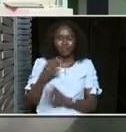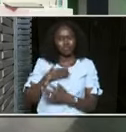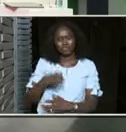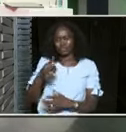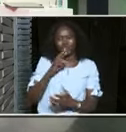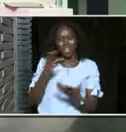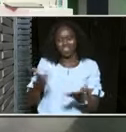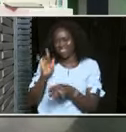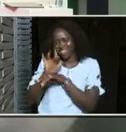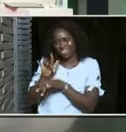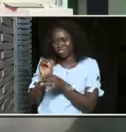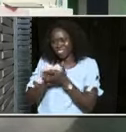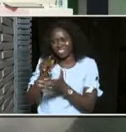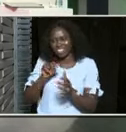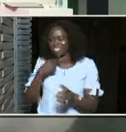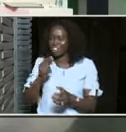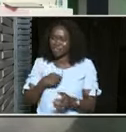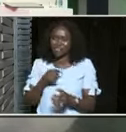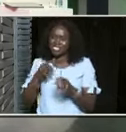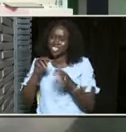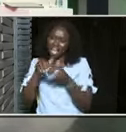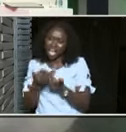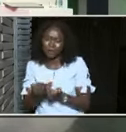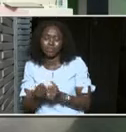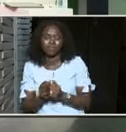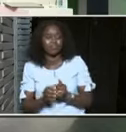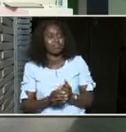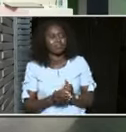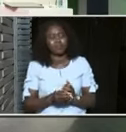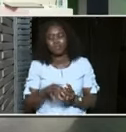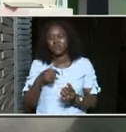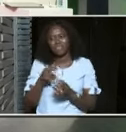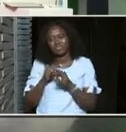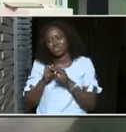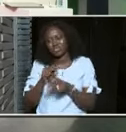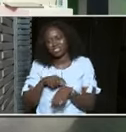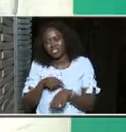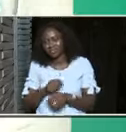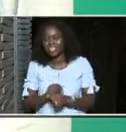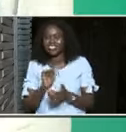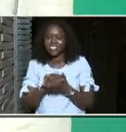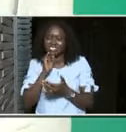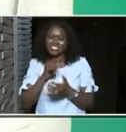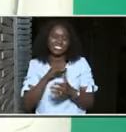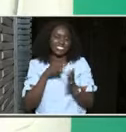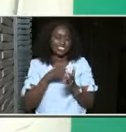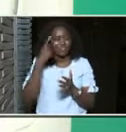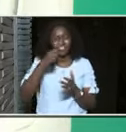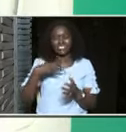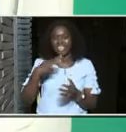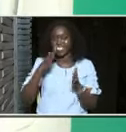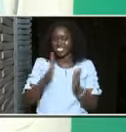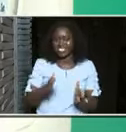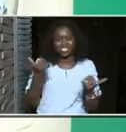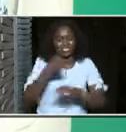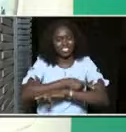As it is now, unfortunately, I have the how. Can I break them? We have run out of time. And that's it for the candidates for today. I